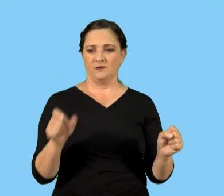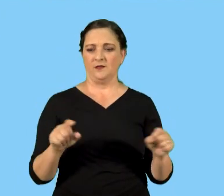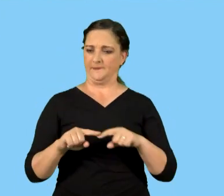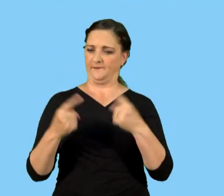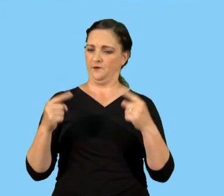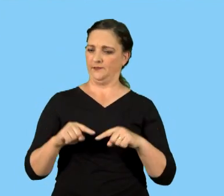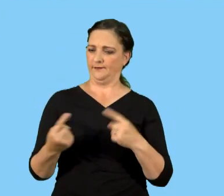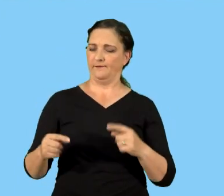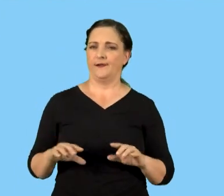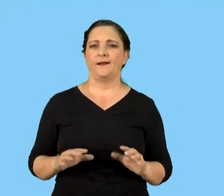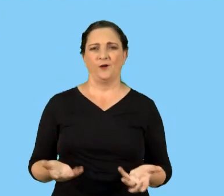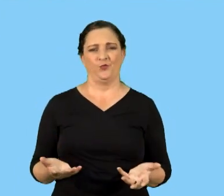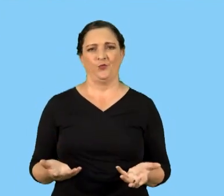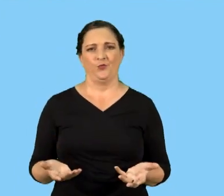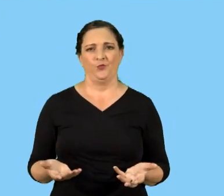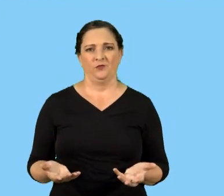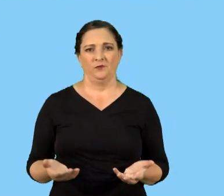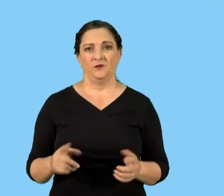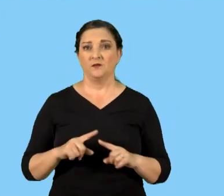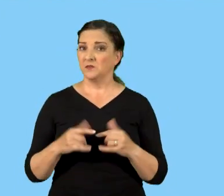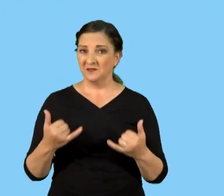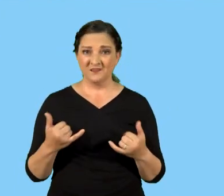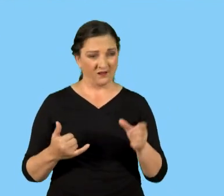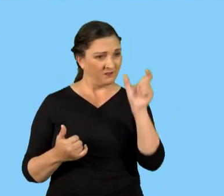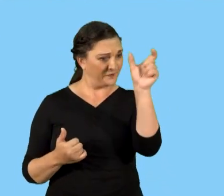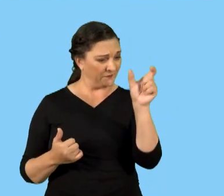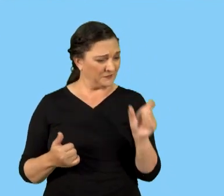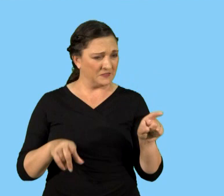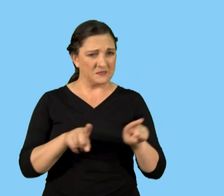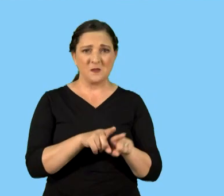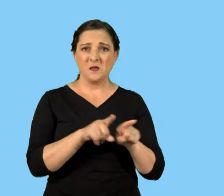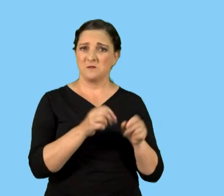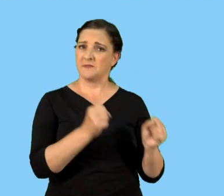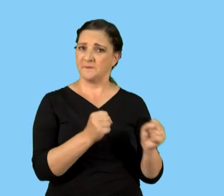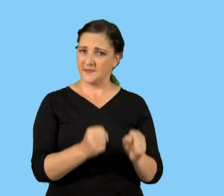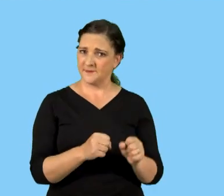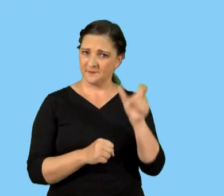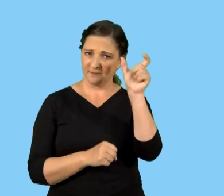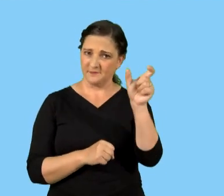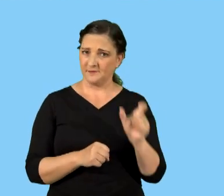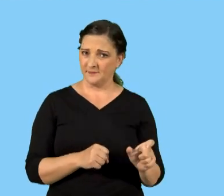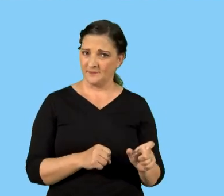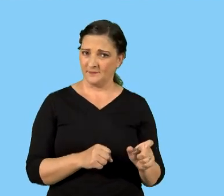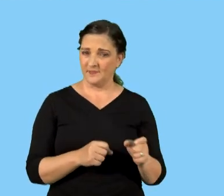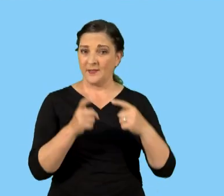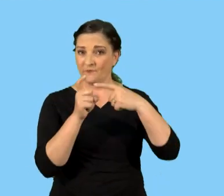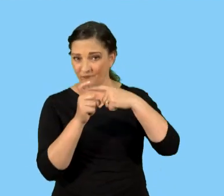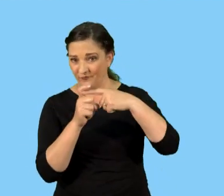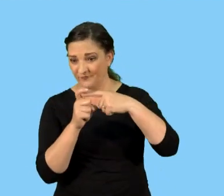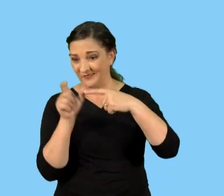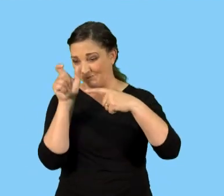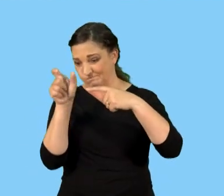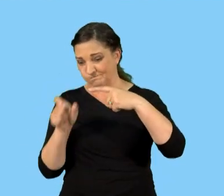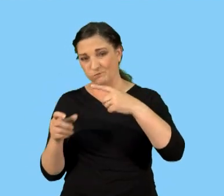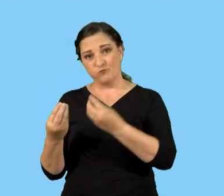from the substances that made it up. But in this case, the reactants are the same. How is it possible that they can form two different products?